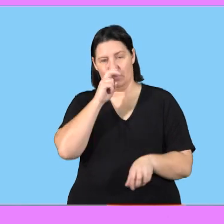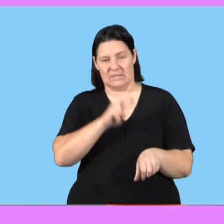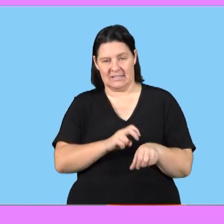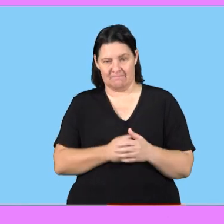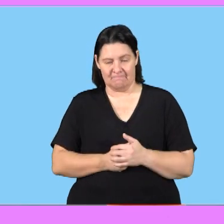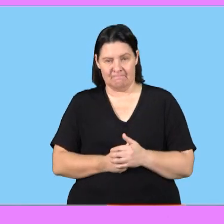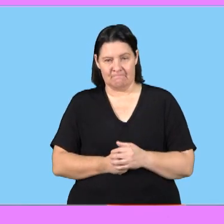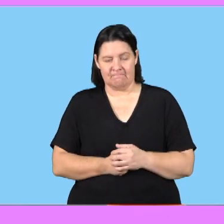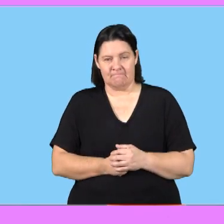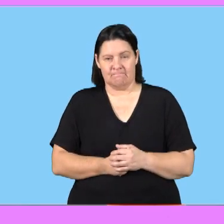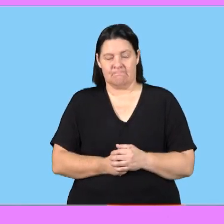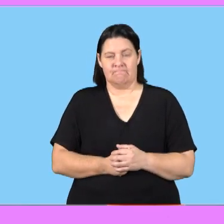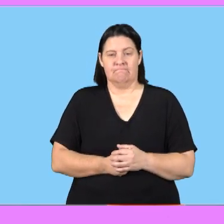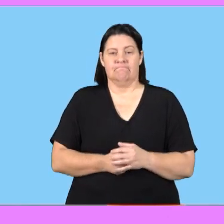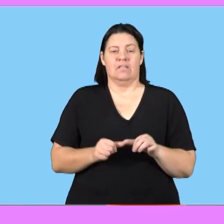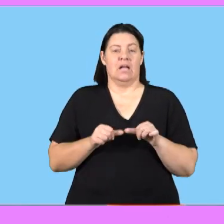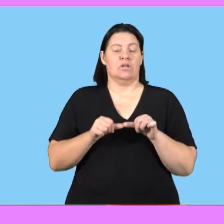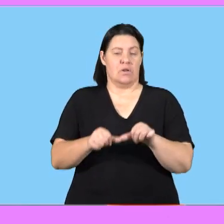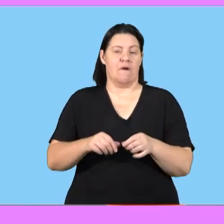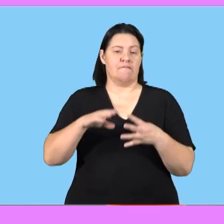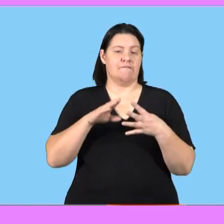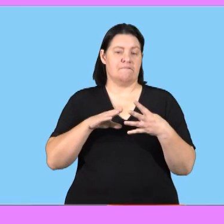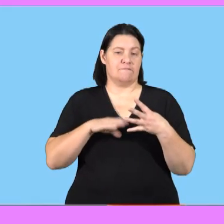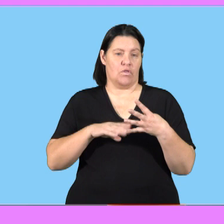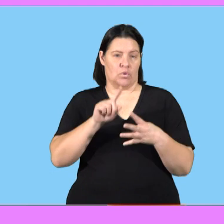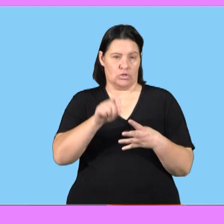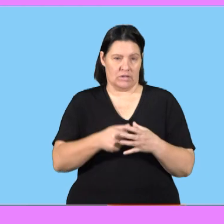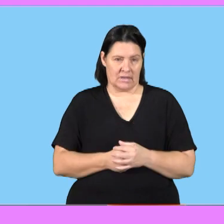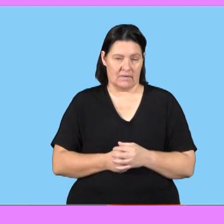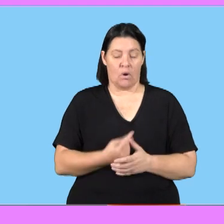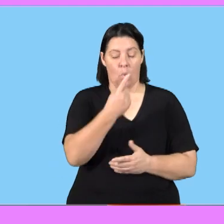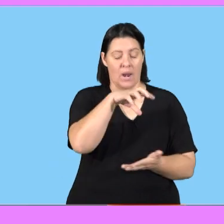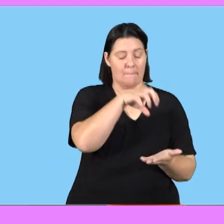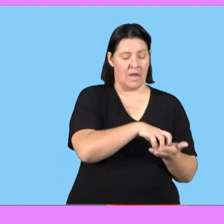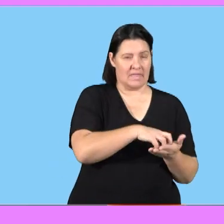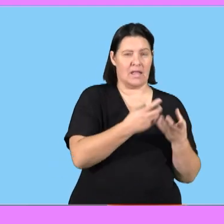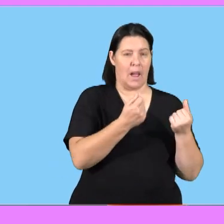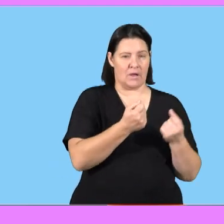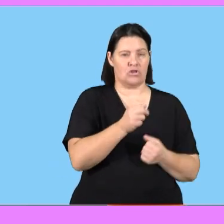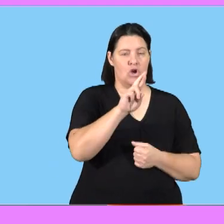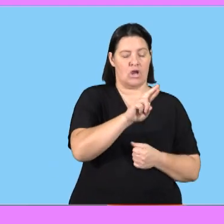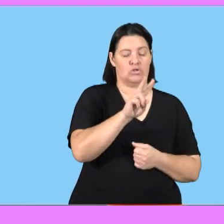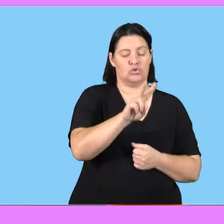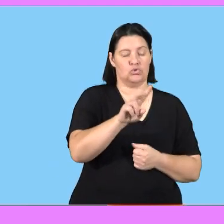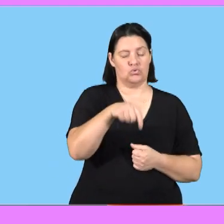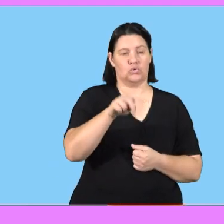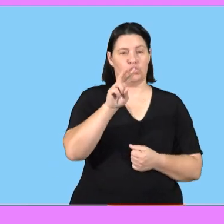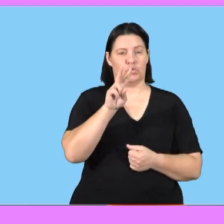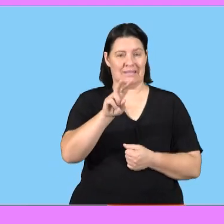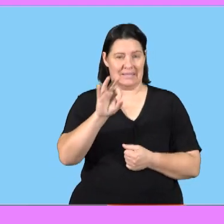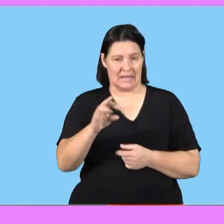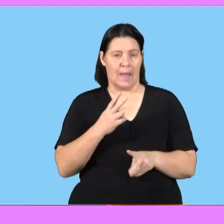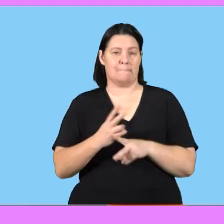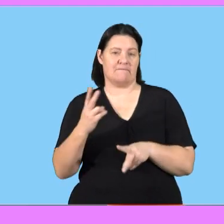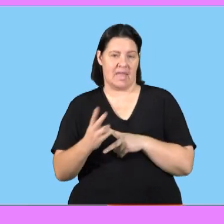need. And then let's continue with the fourth question. If 1 muffin costs R2.23 to